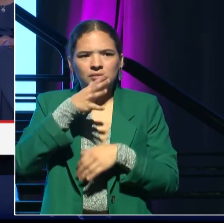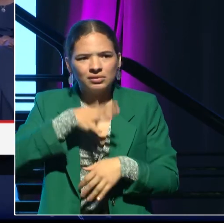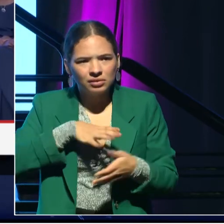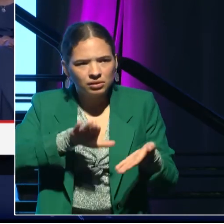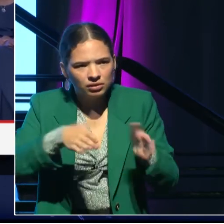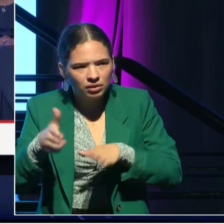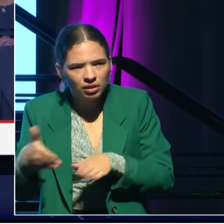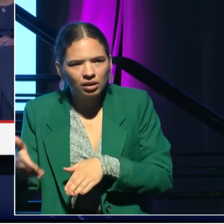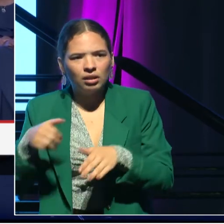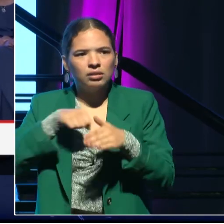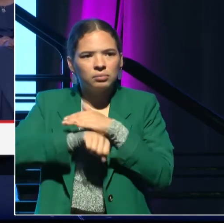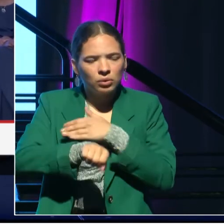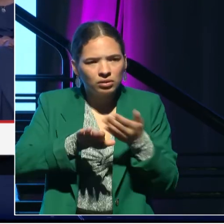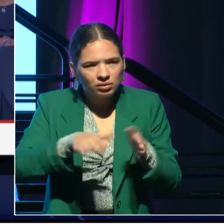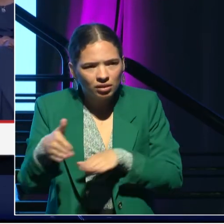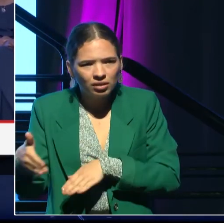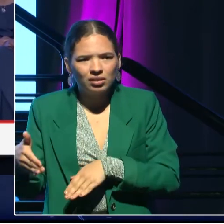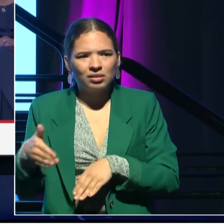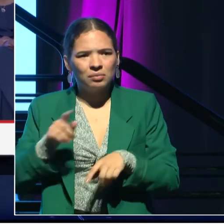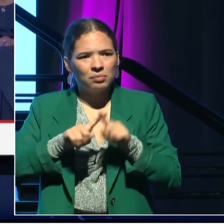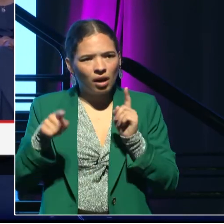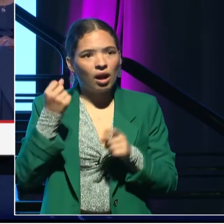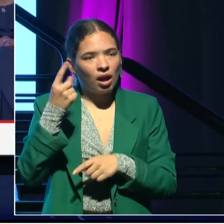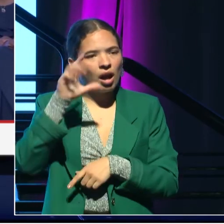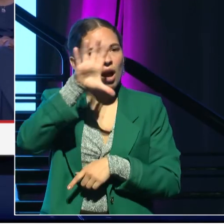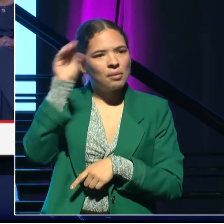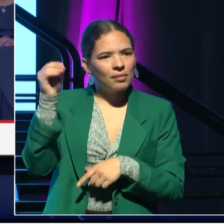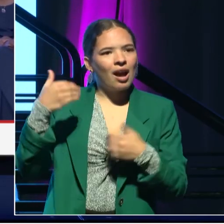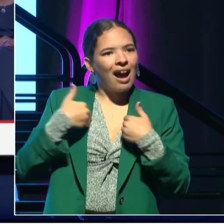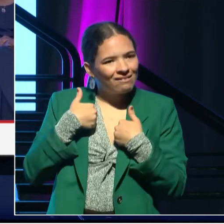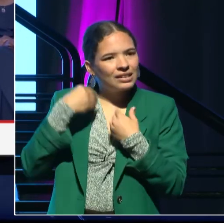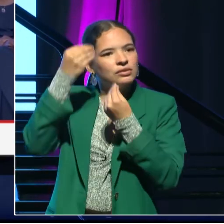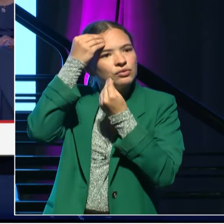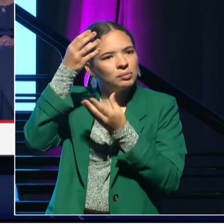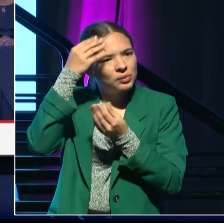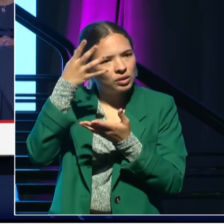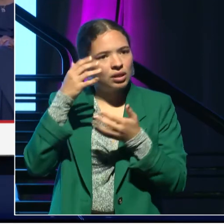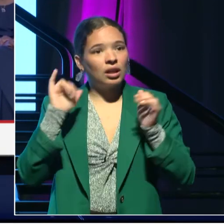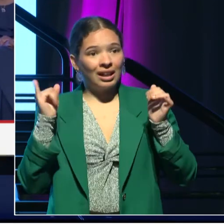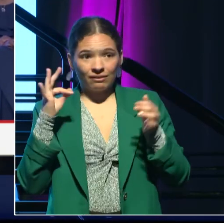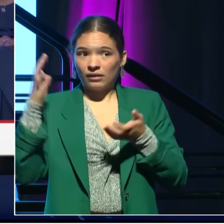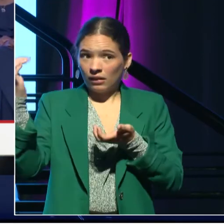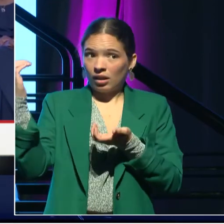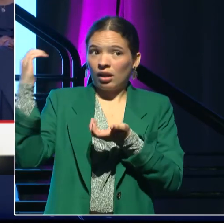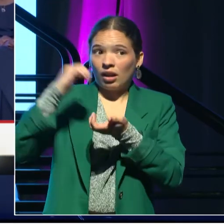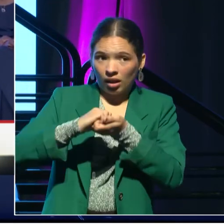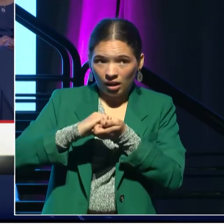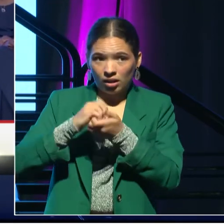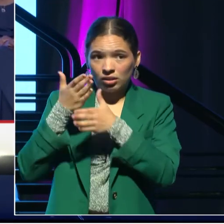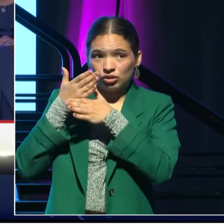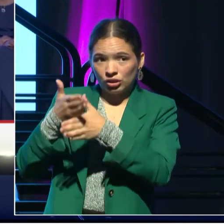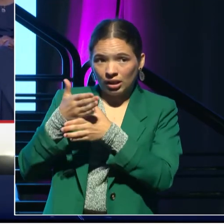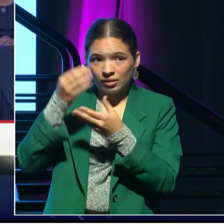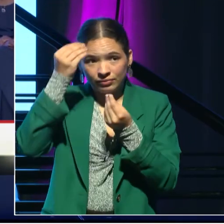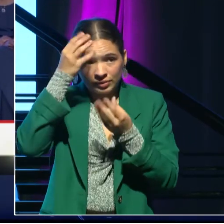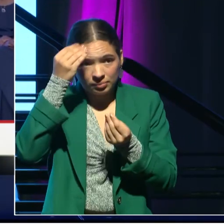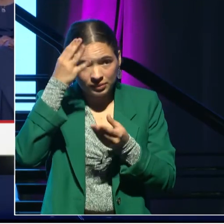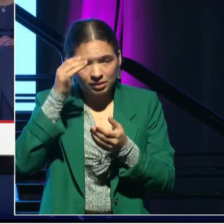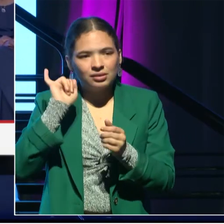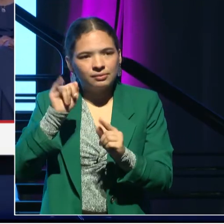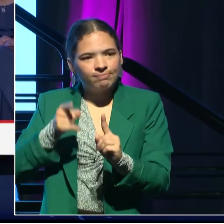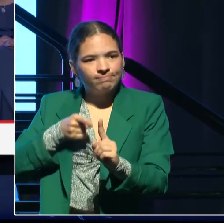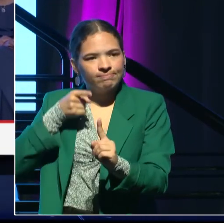childbirth. But guess what? The companies have the information. And if we have the information, going back to my assessment point, right, we